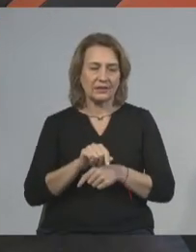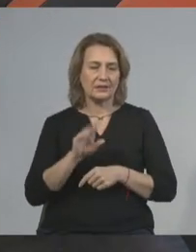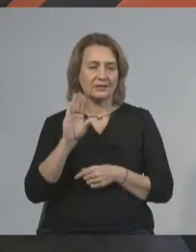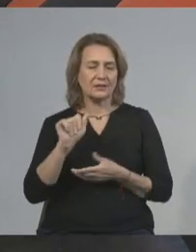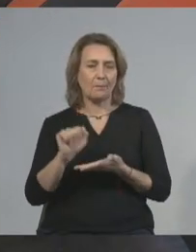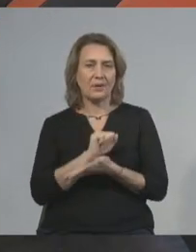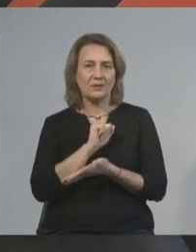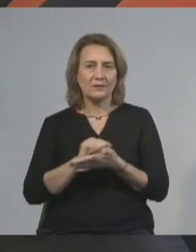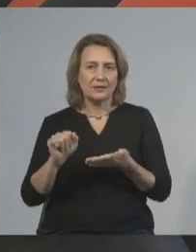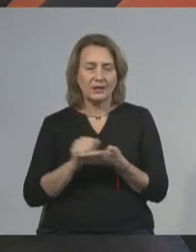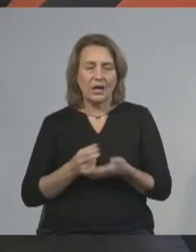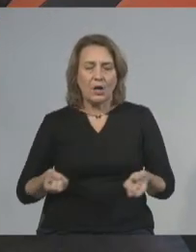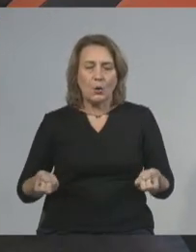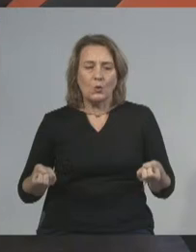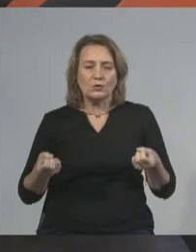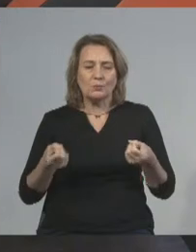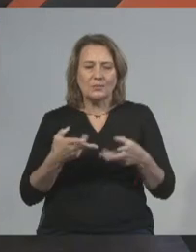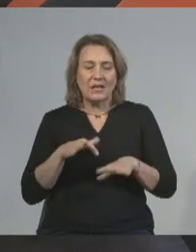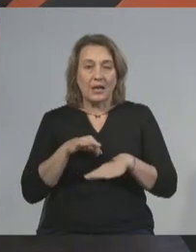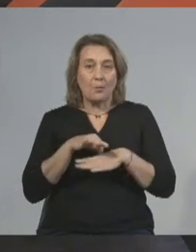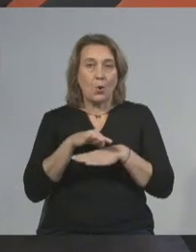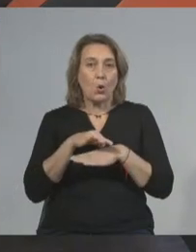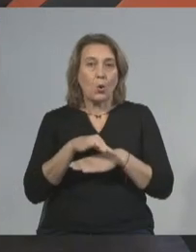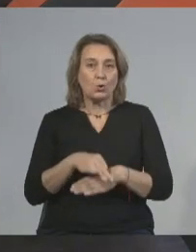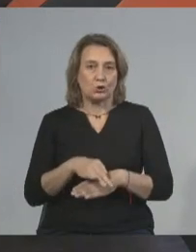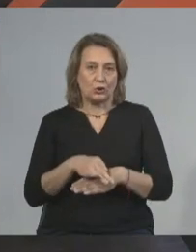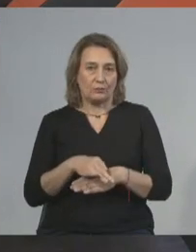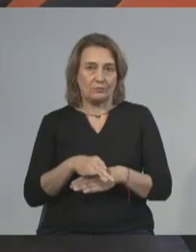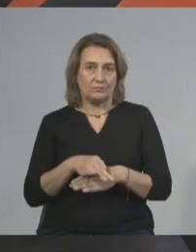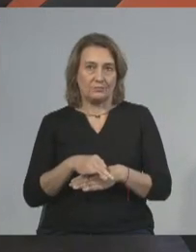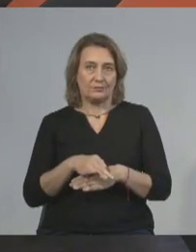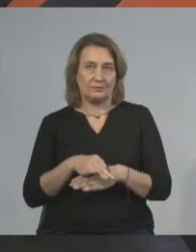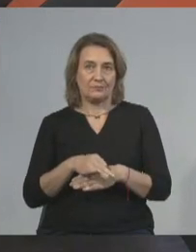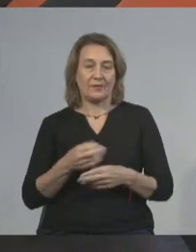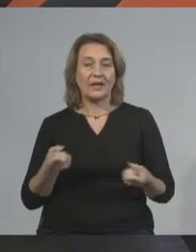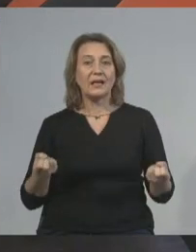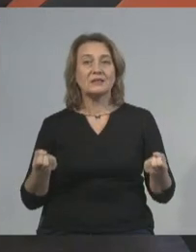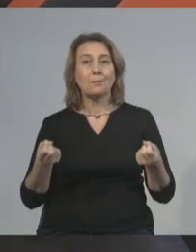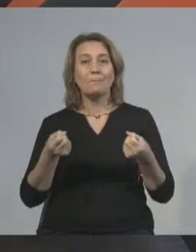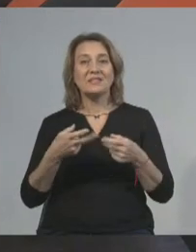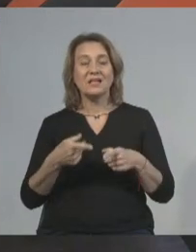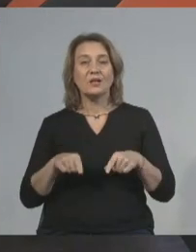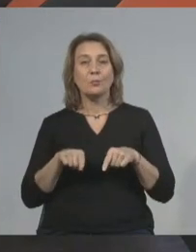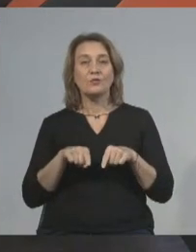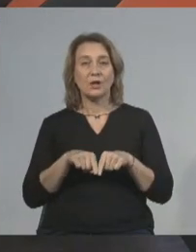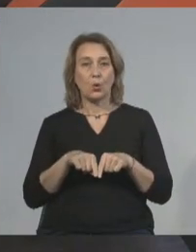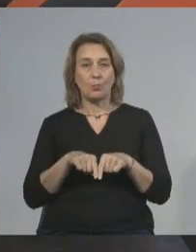ukrainians are blamed for making chaos in belarus